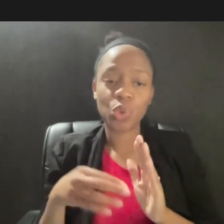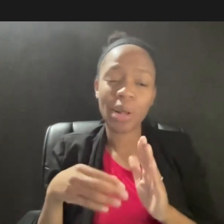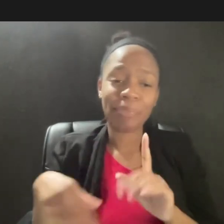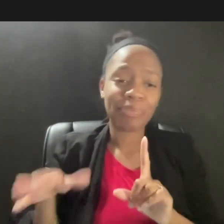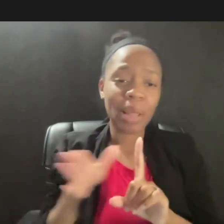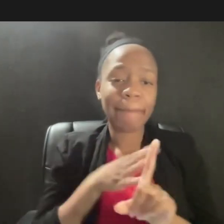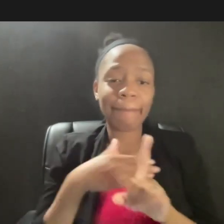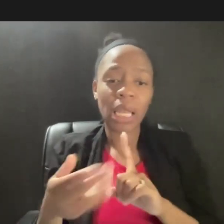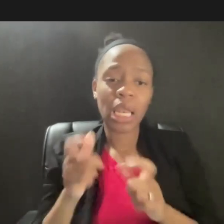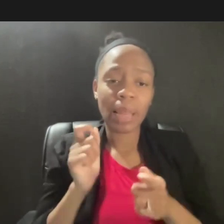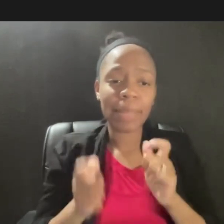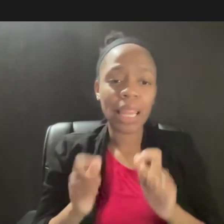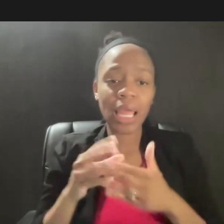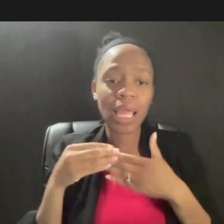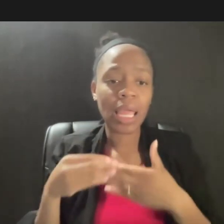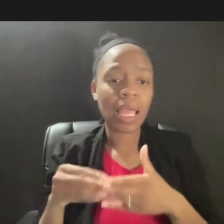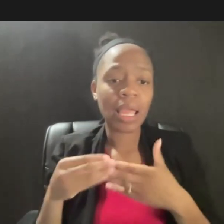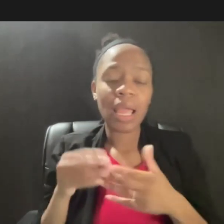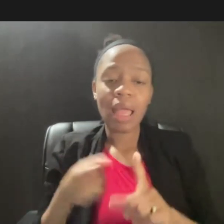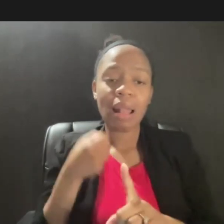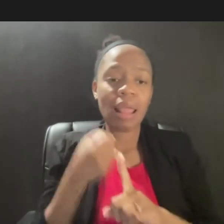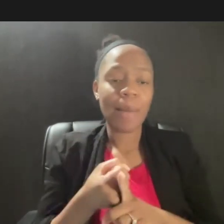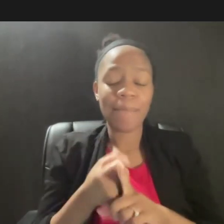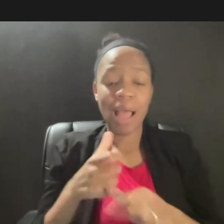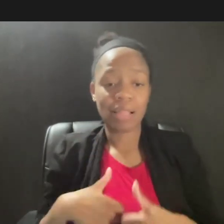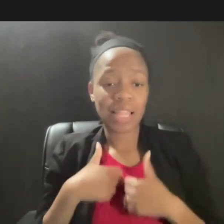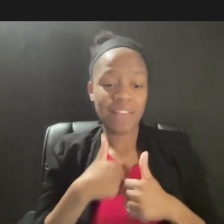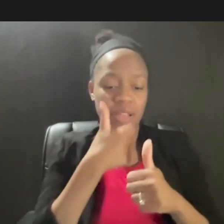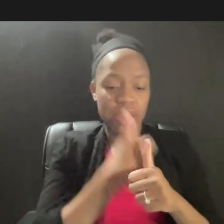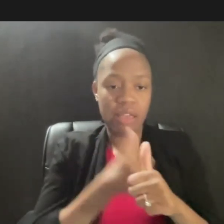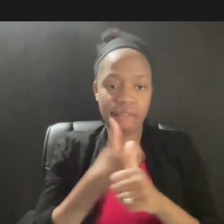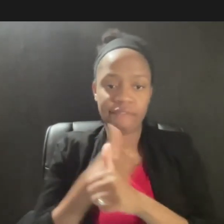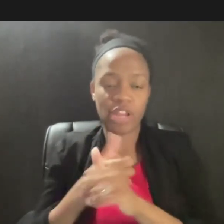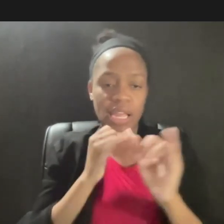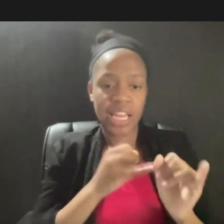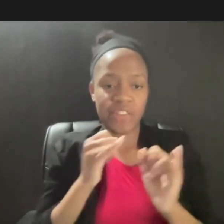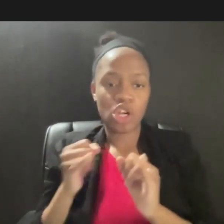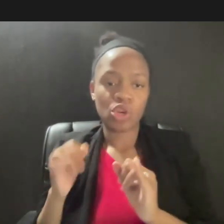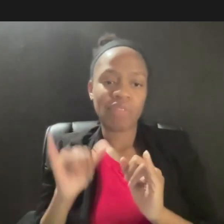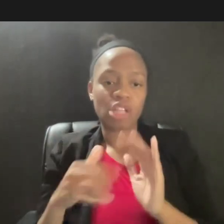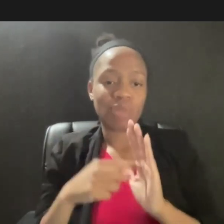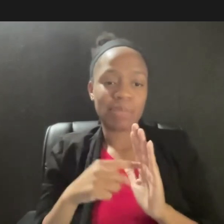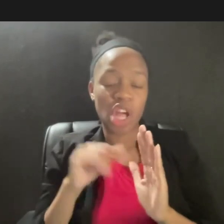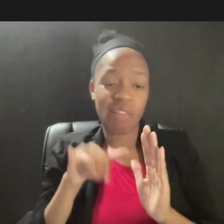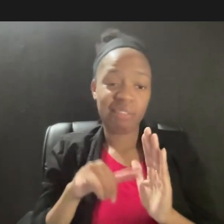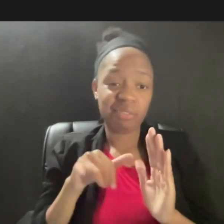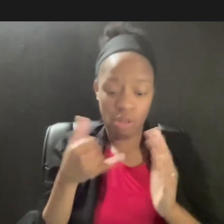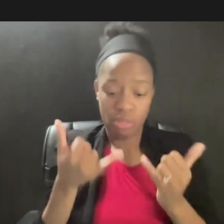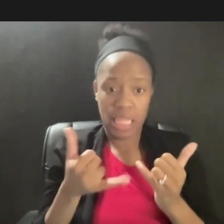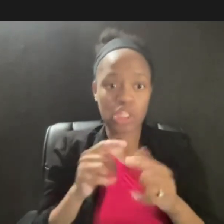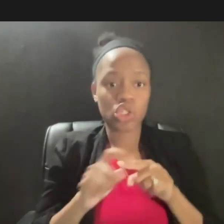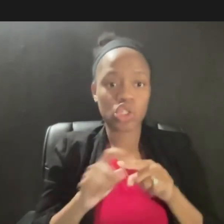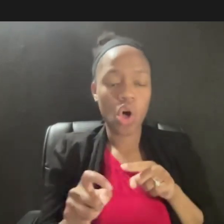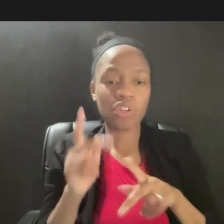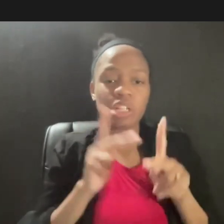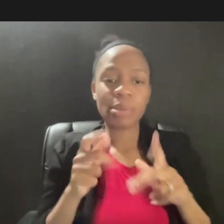manipulate and impact the lives of every single individual that's represented on this call. There's people who are living with HIV,